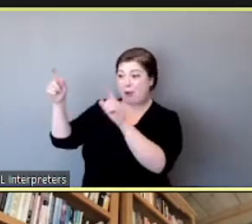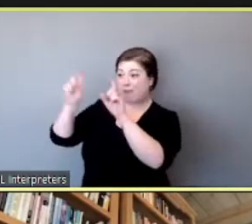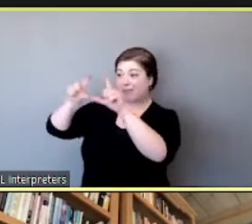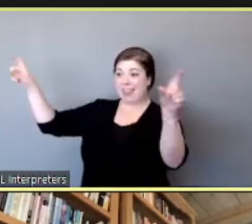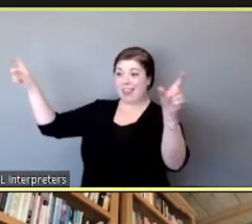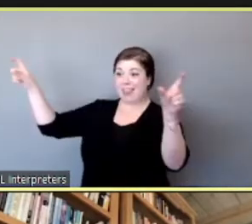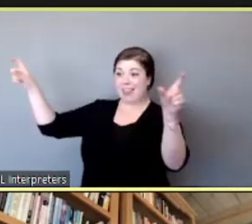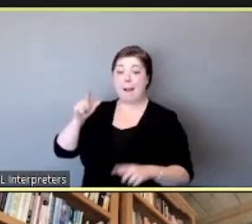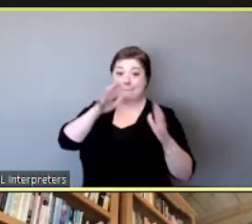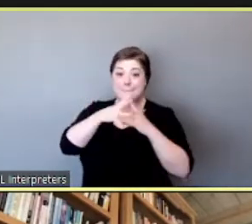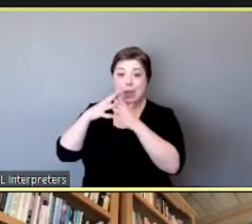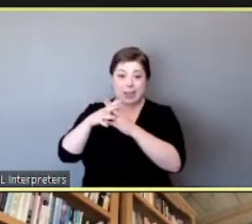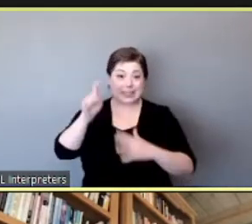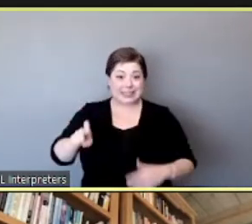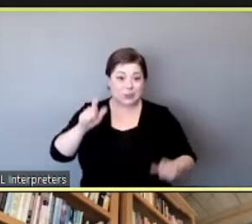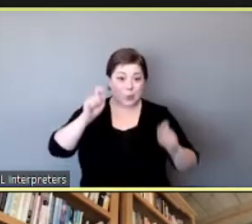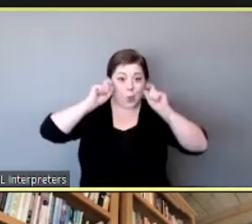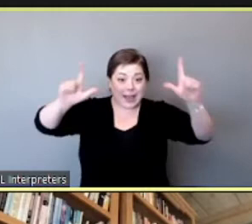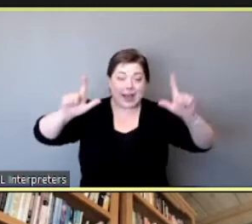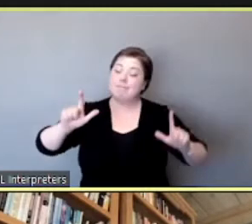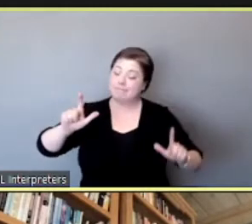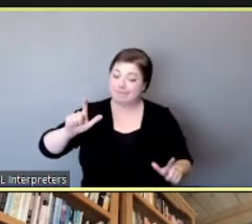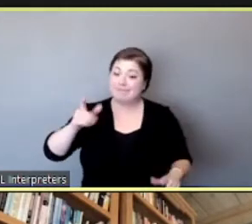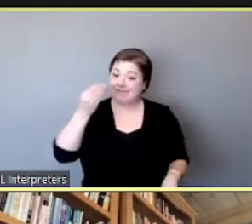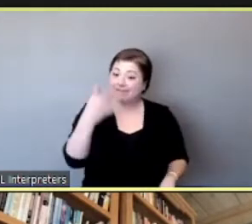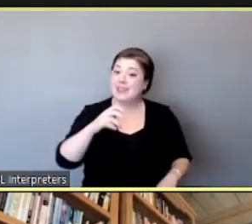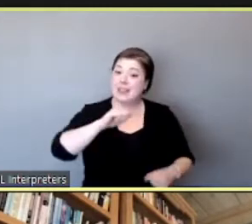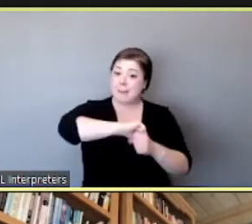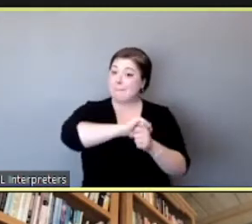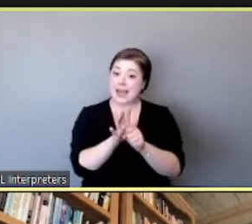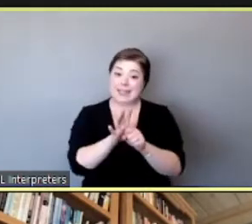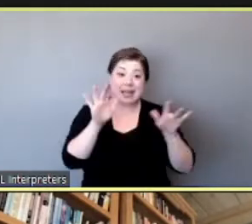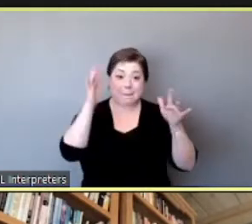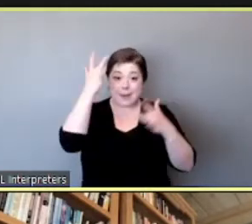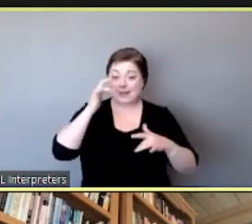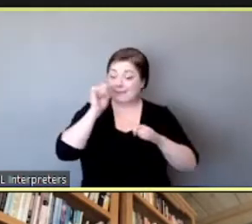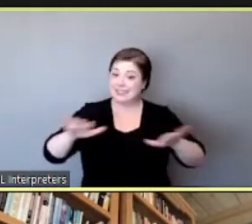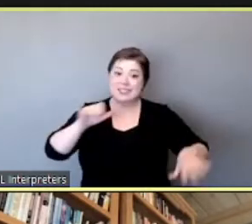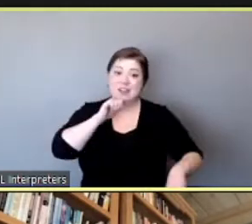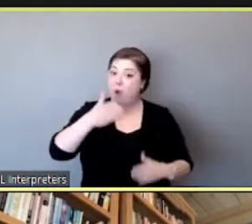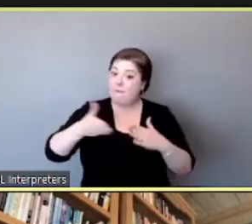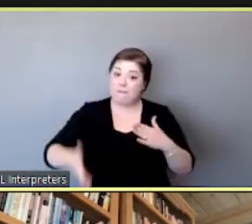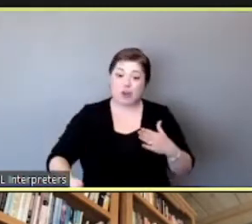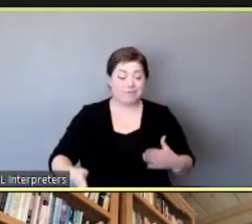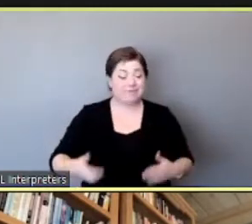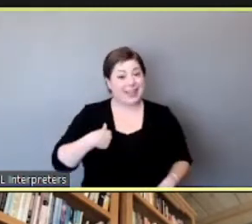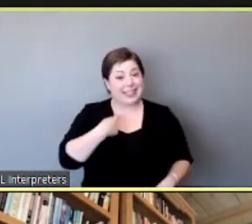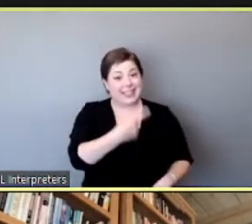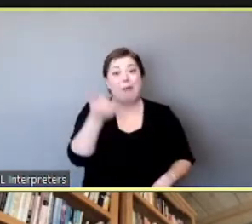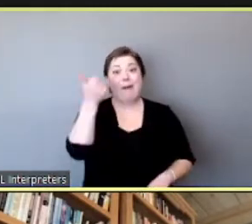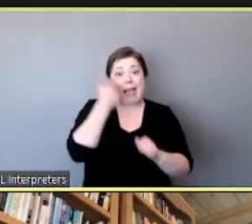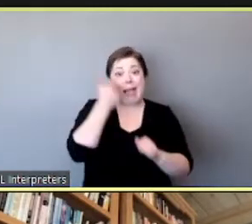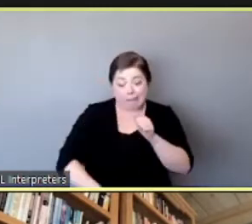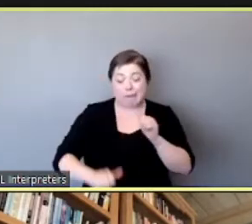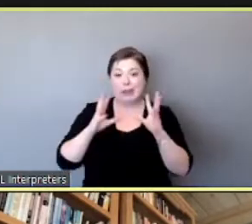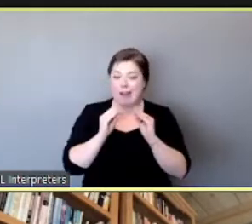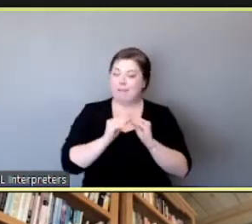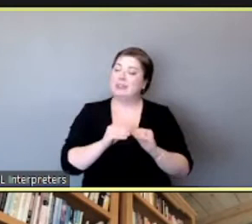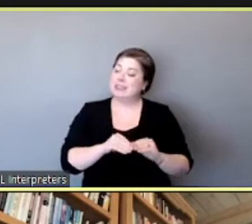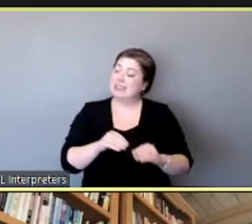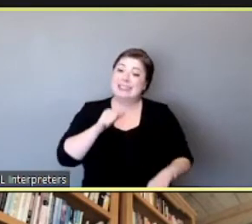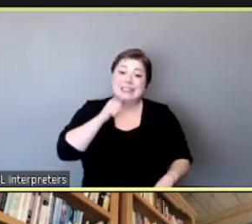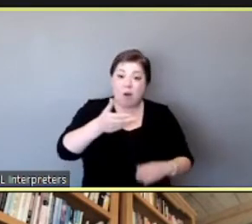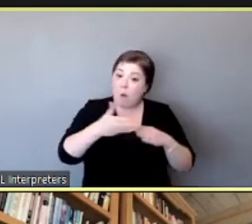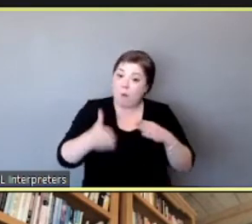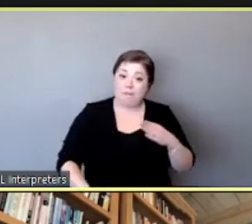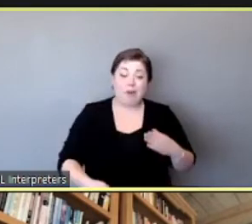here. But the pandemic is not over. I say at every press conference, it isn't over. And it now is getting worse, a 4-fold increase in